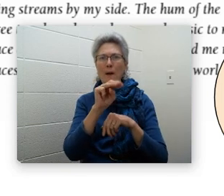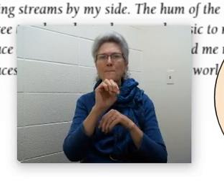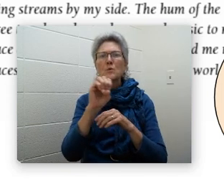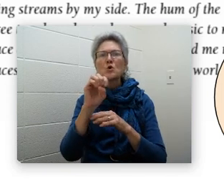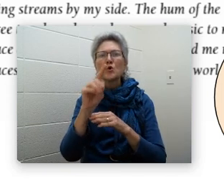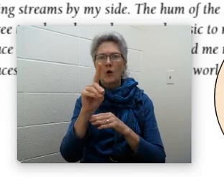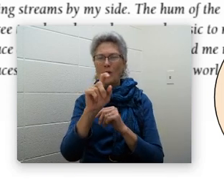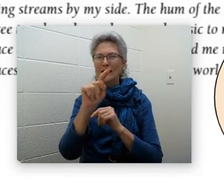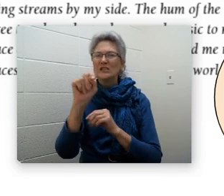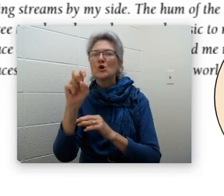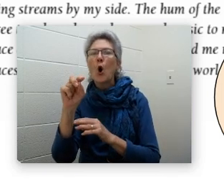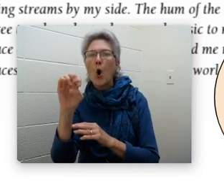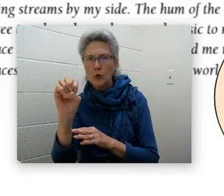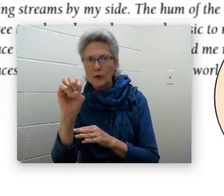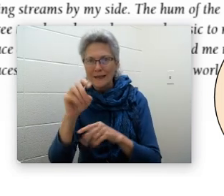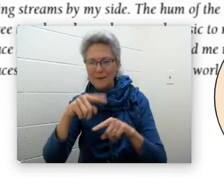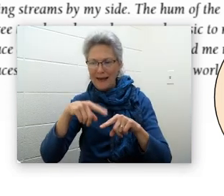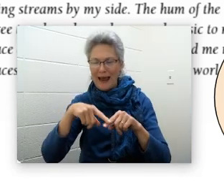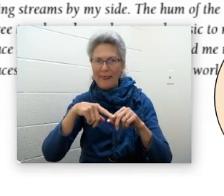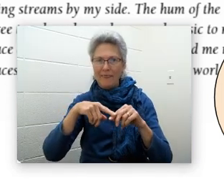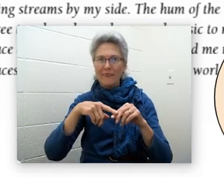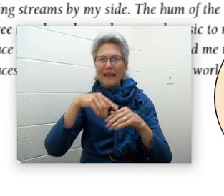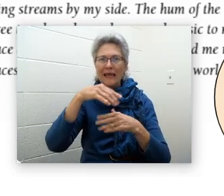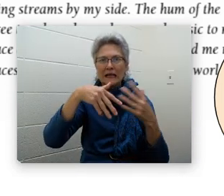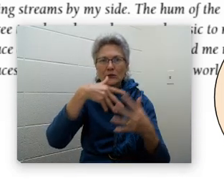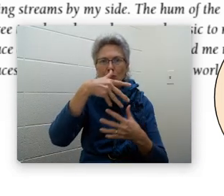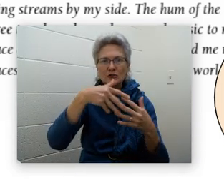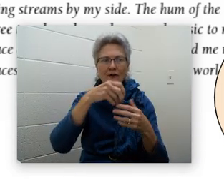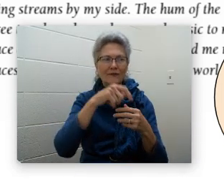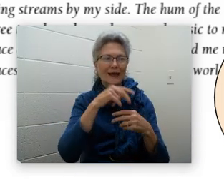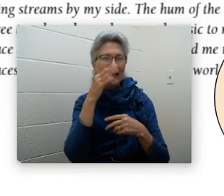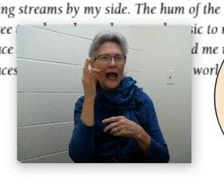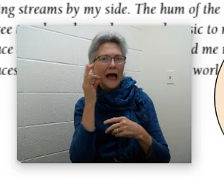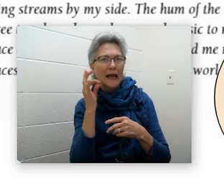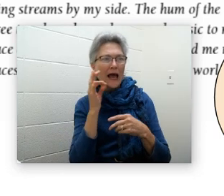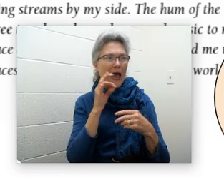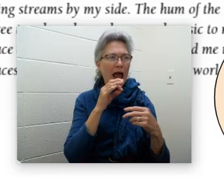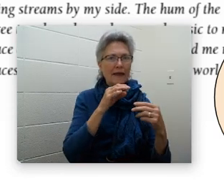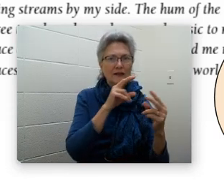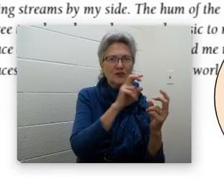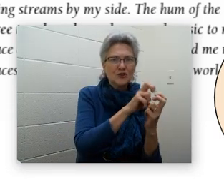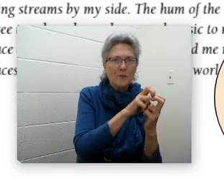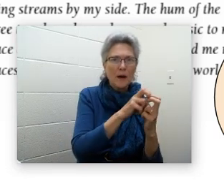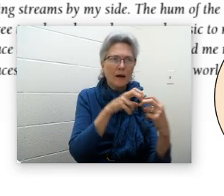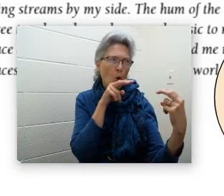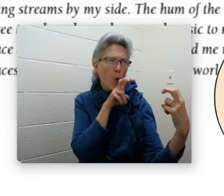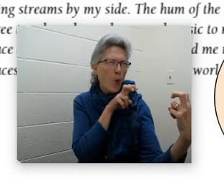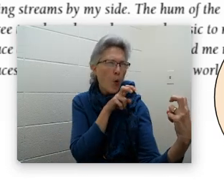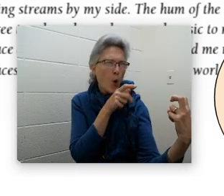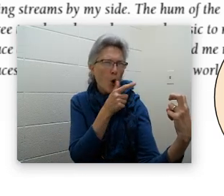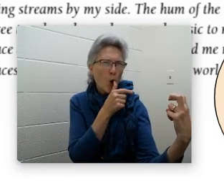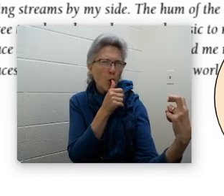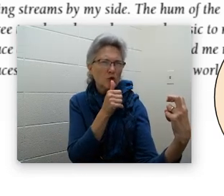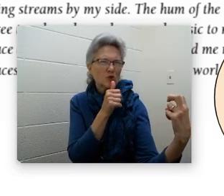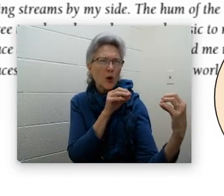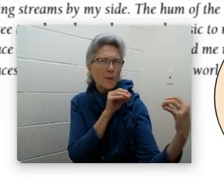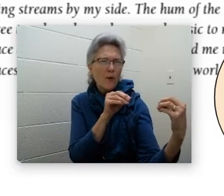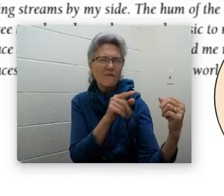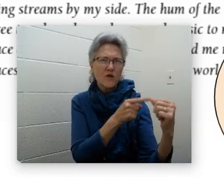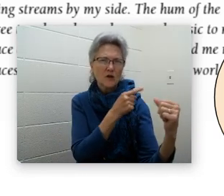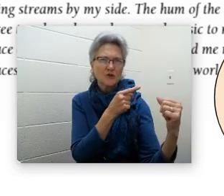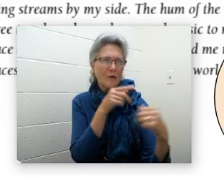tone based off the interaction of the cat and the chipmunk. It was almost like who's going to make the first move,